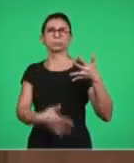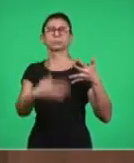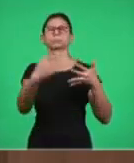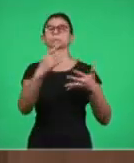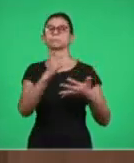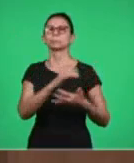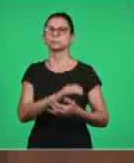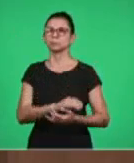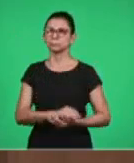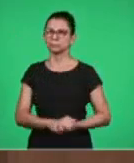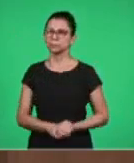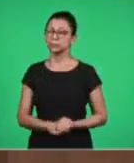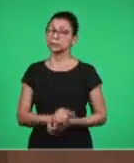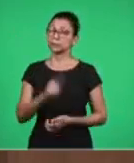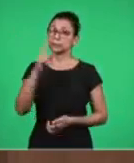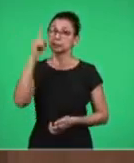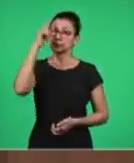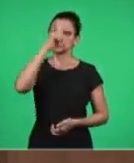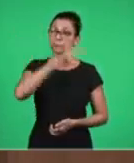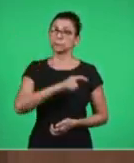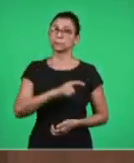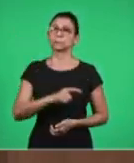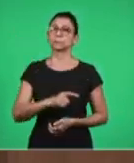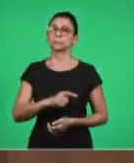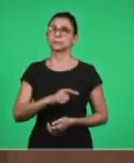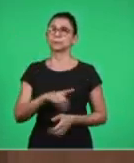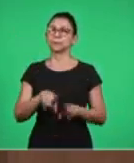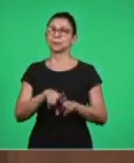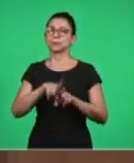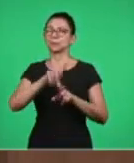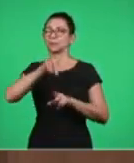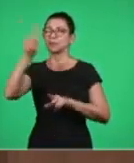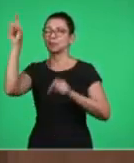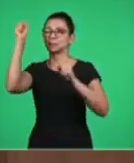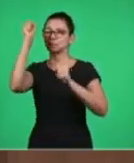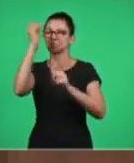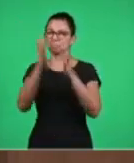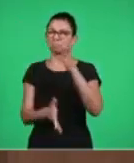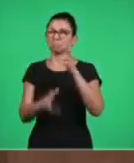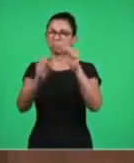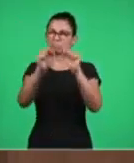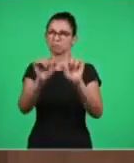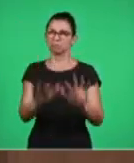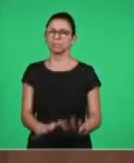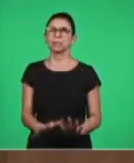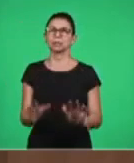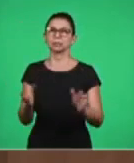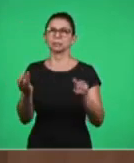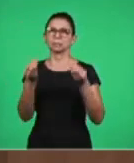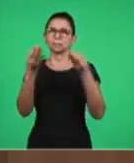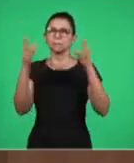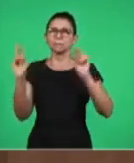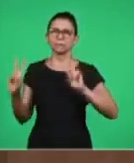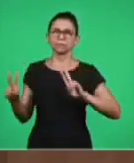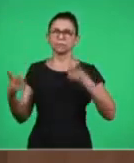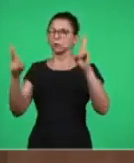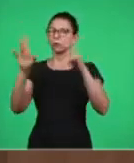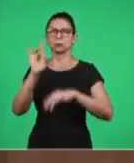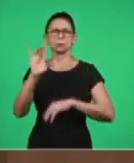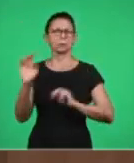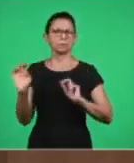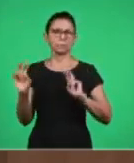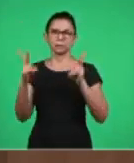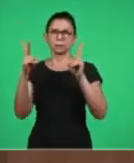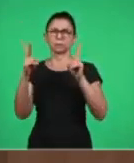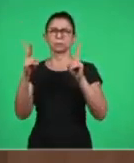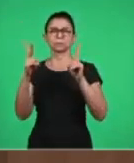prepared with great difficulty, but also with great blessings. The Lord gave us great victories there, only